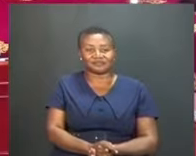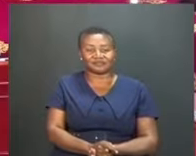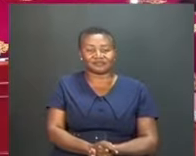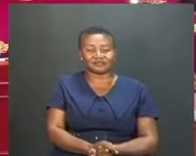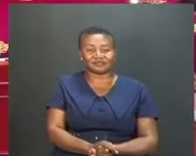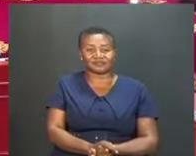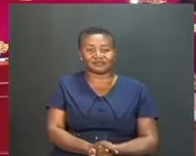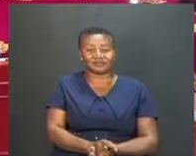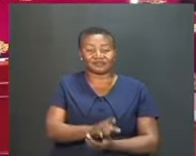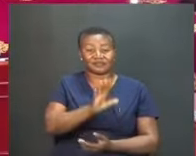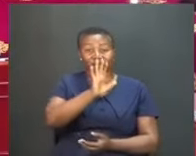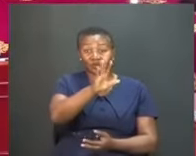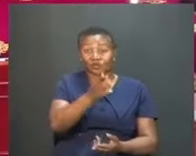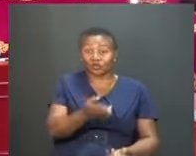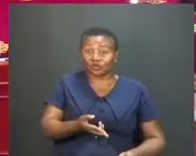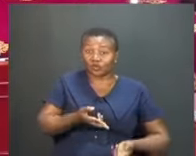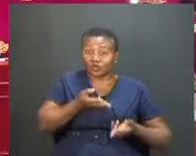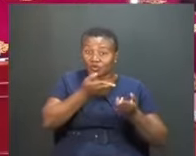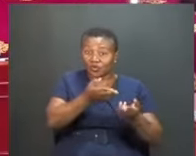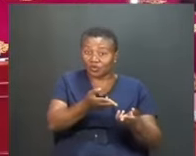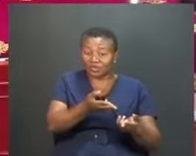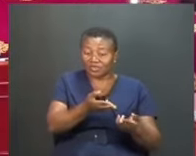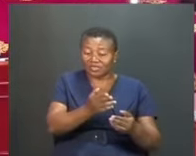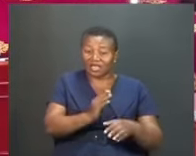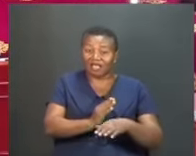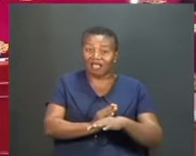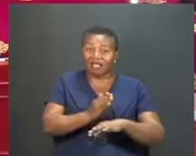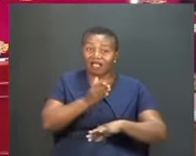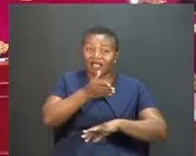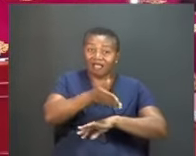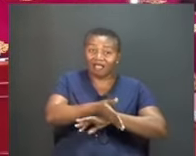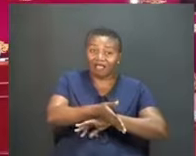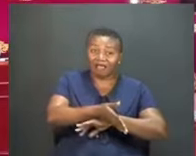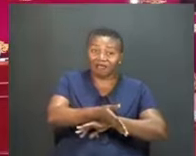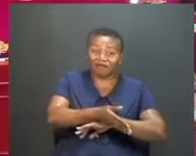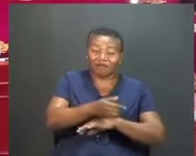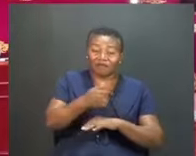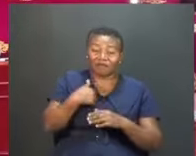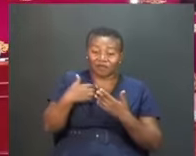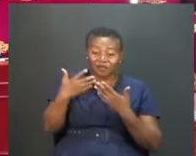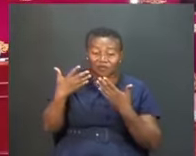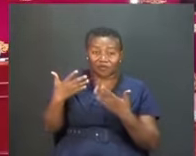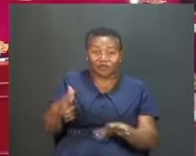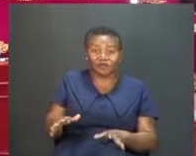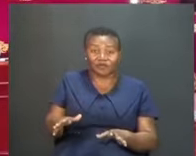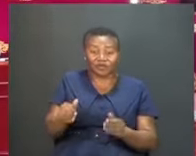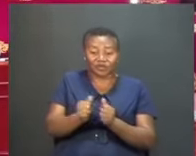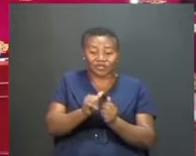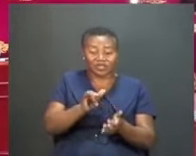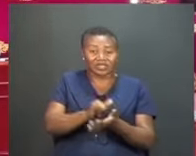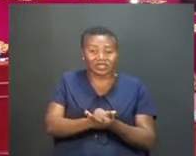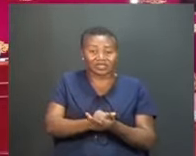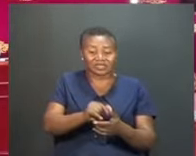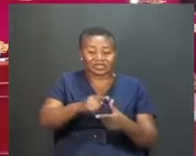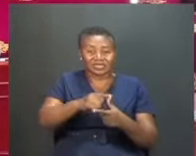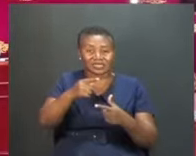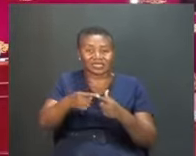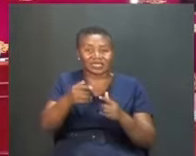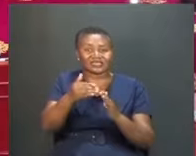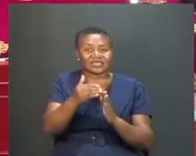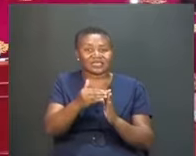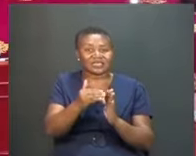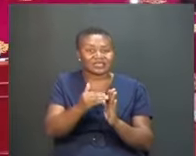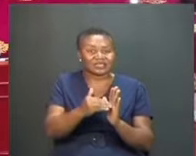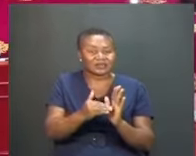Your request came after I had finished with that. We've gone to the next item. You were